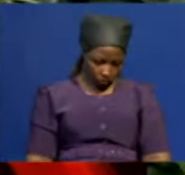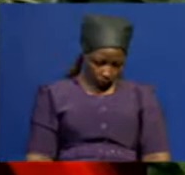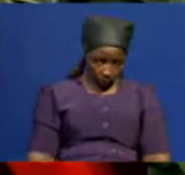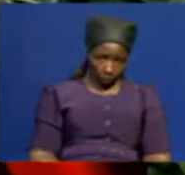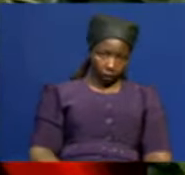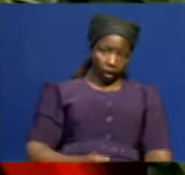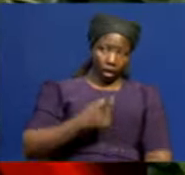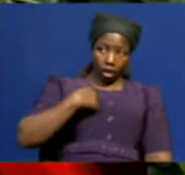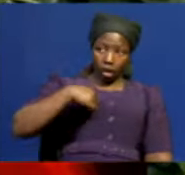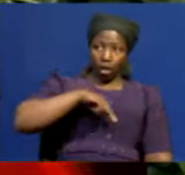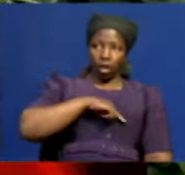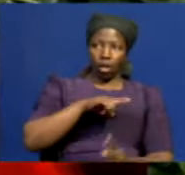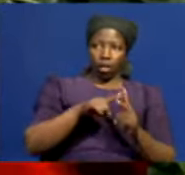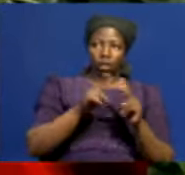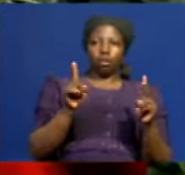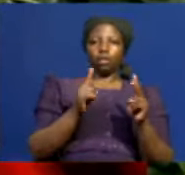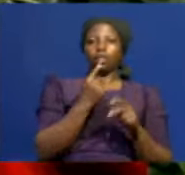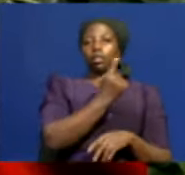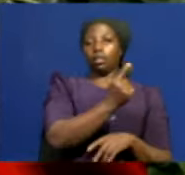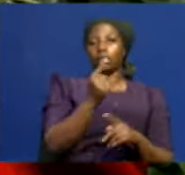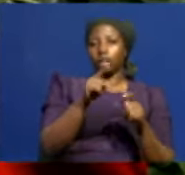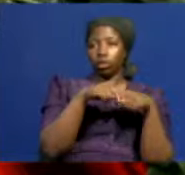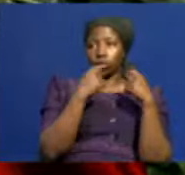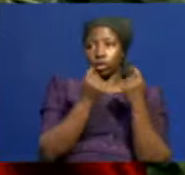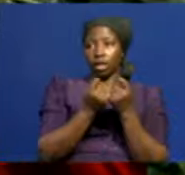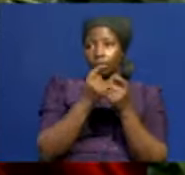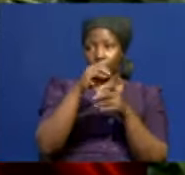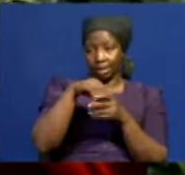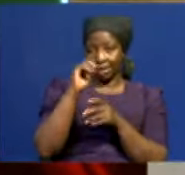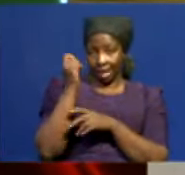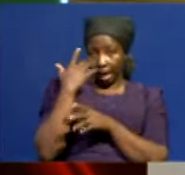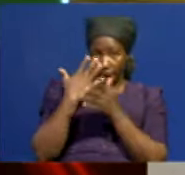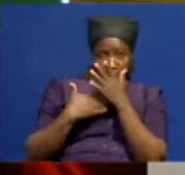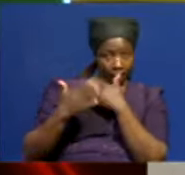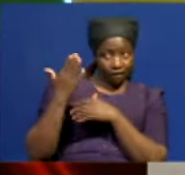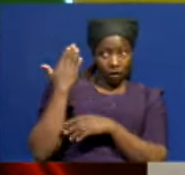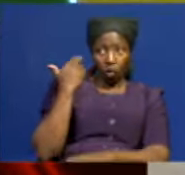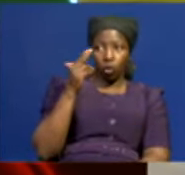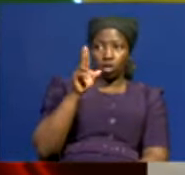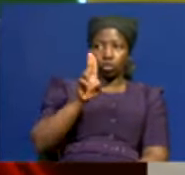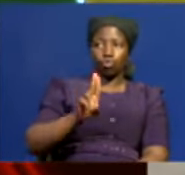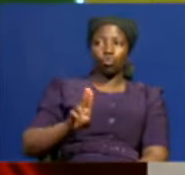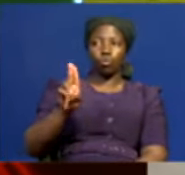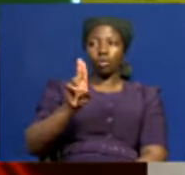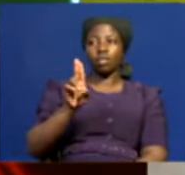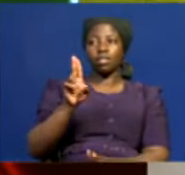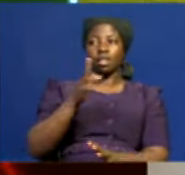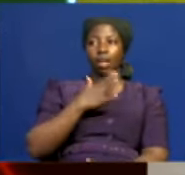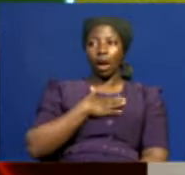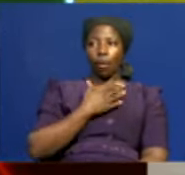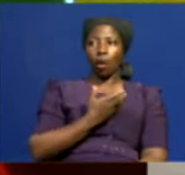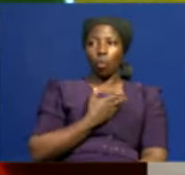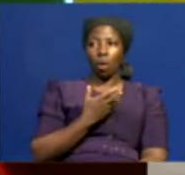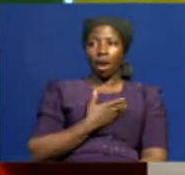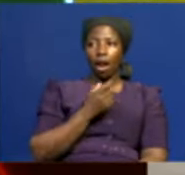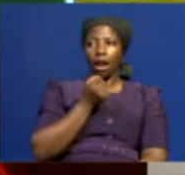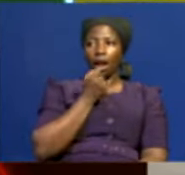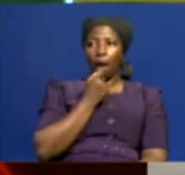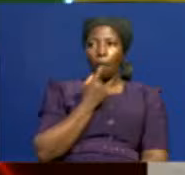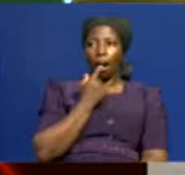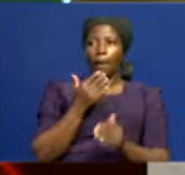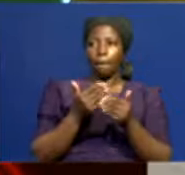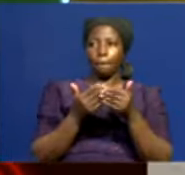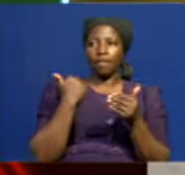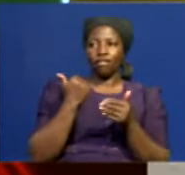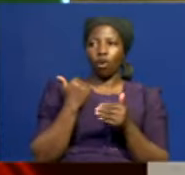Tunaanzia kila kabila la Kenya lilikuwa linatumiaji madawa ya yetu kabla hata ya hospitali